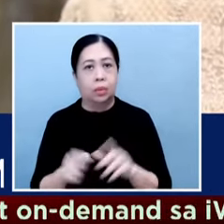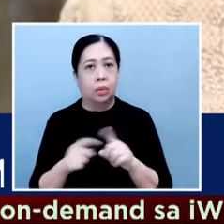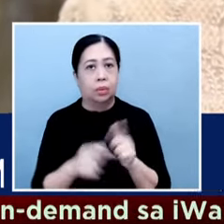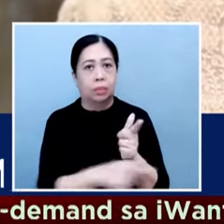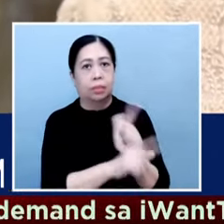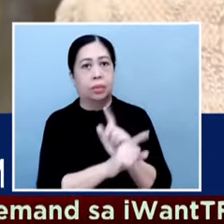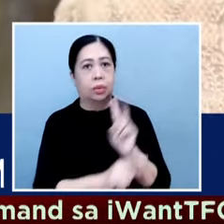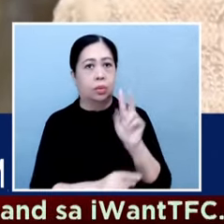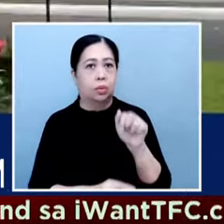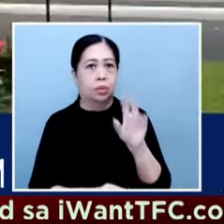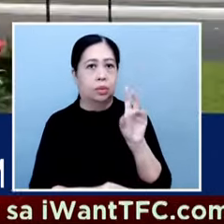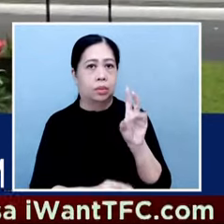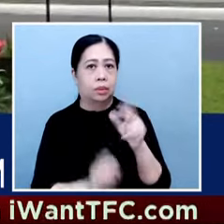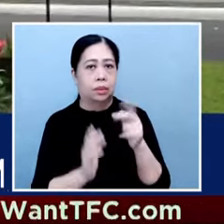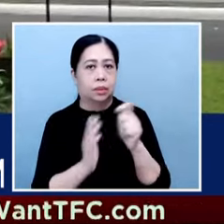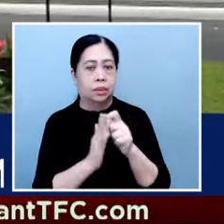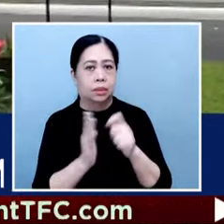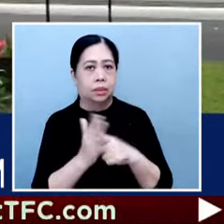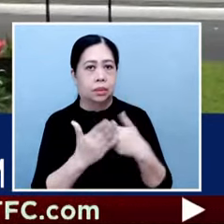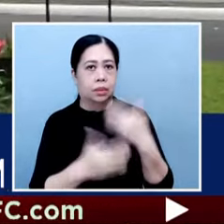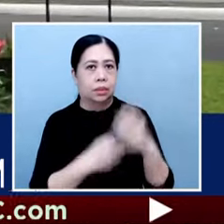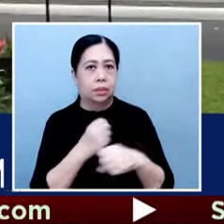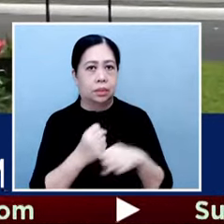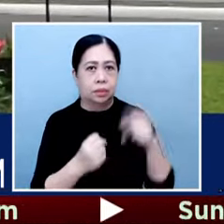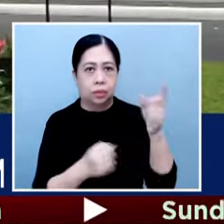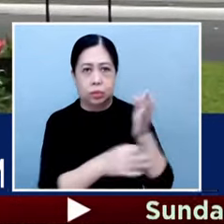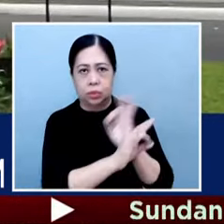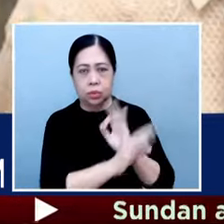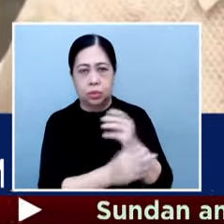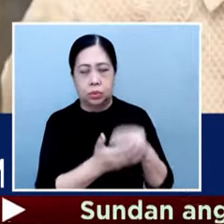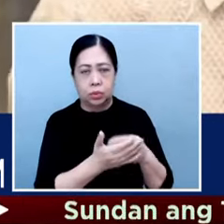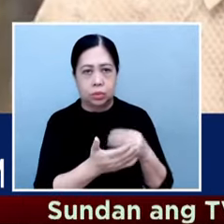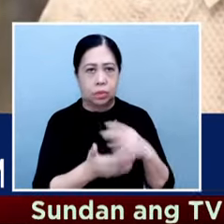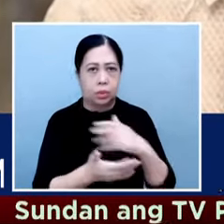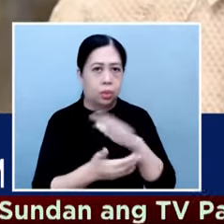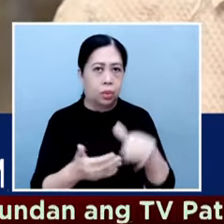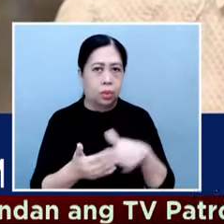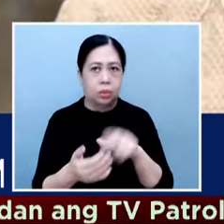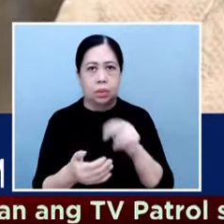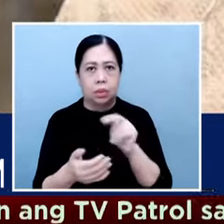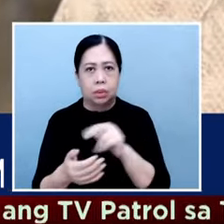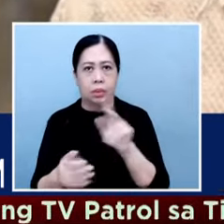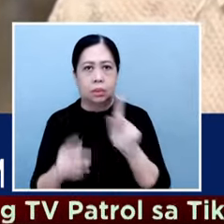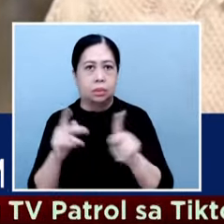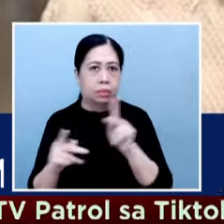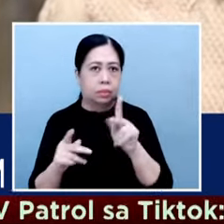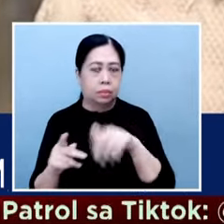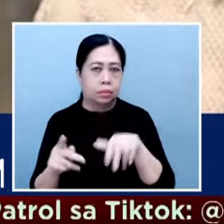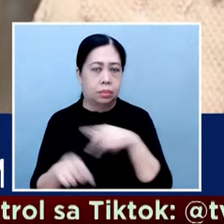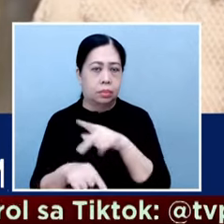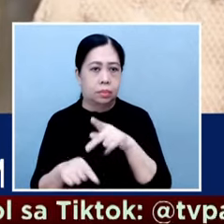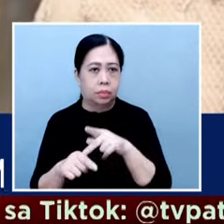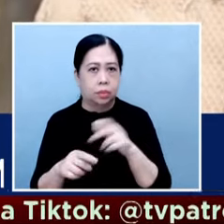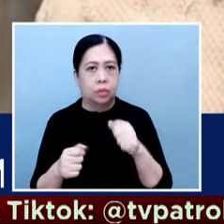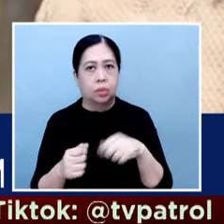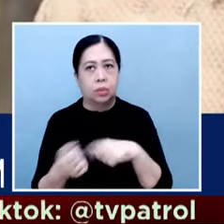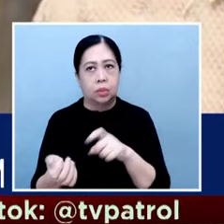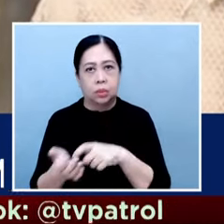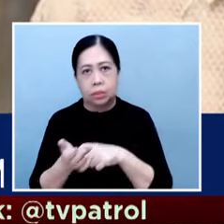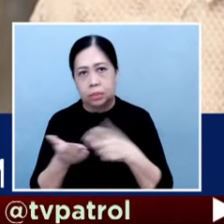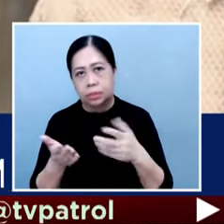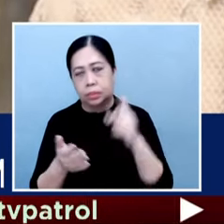2.7 trillion next year to fund all the needs of our people and the requirements of government.